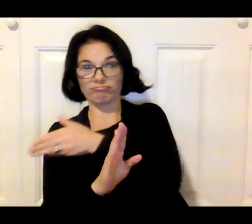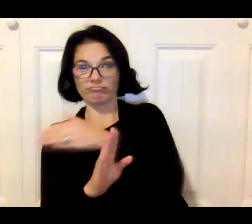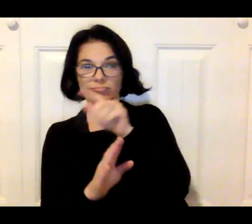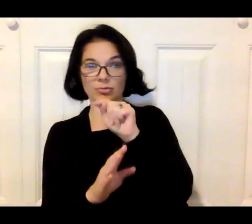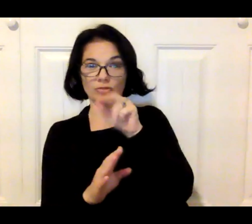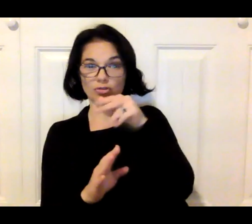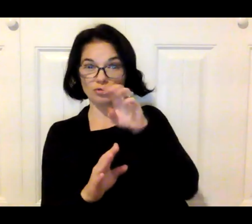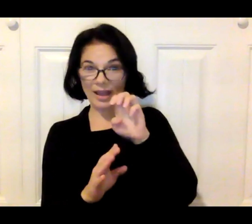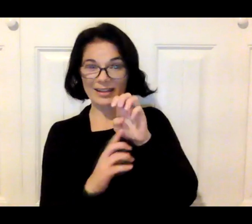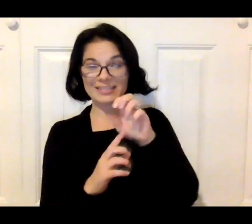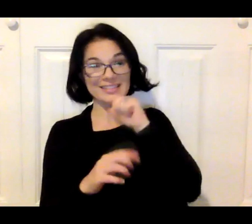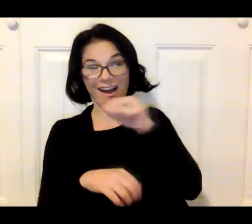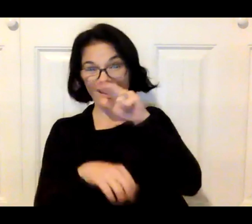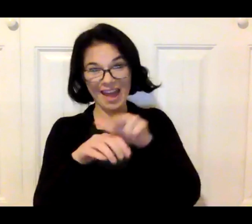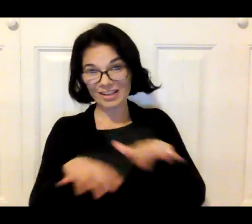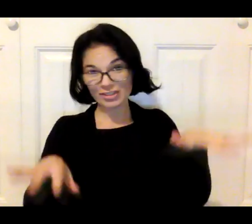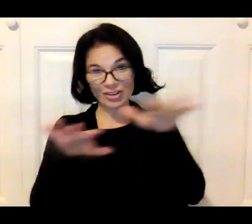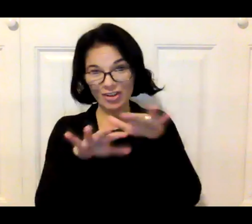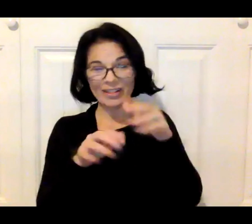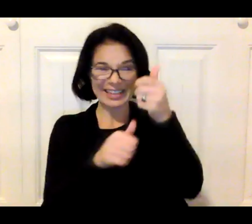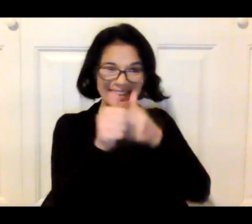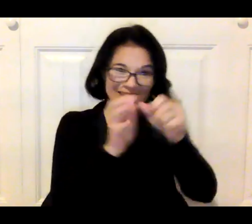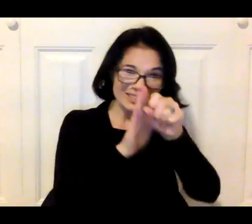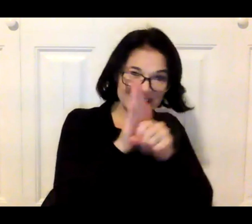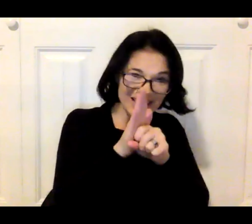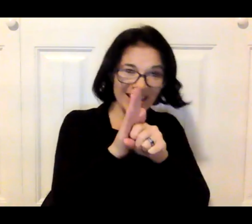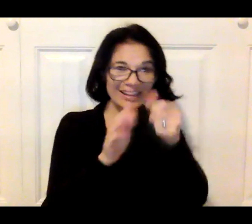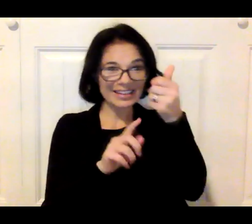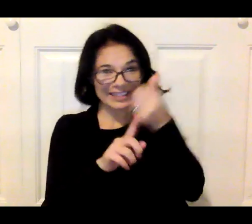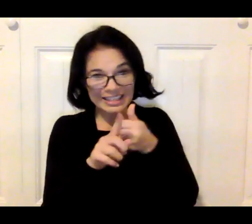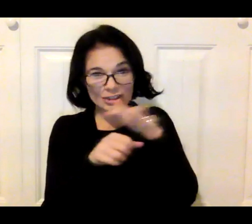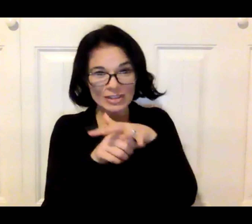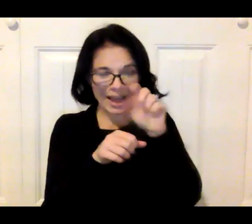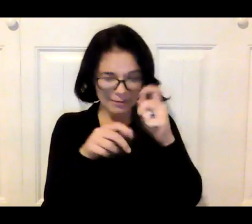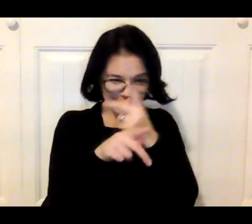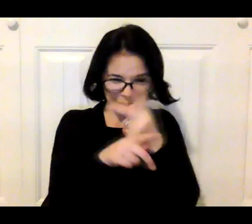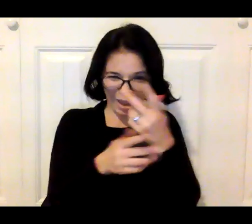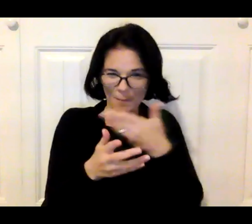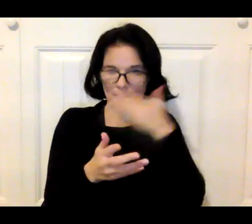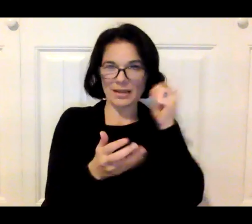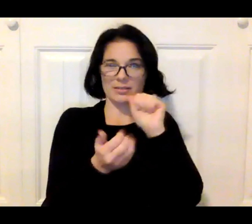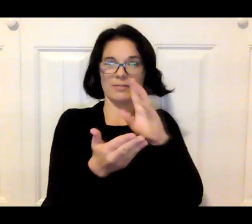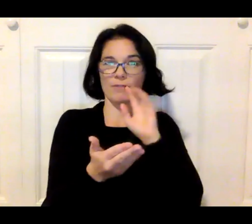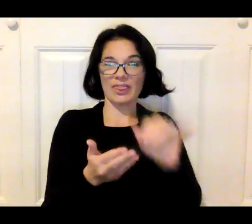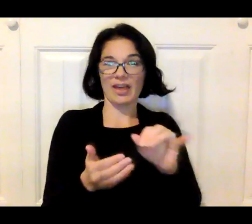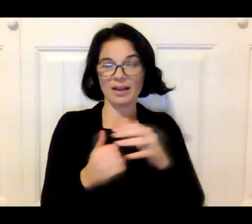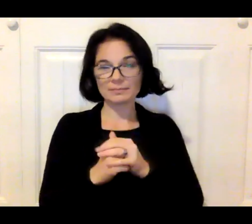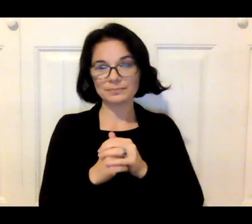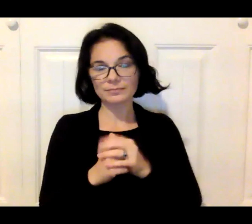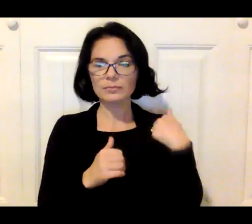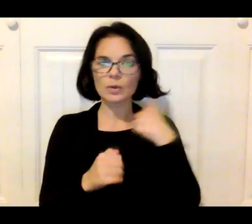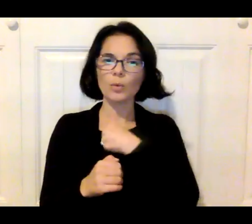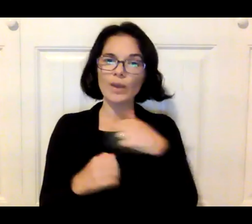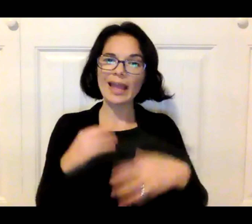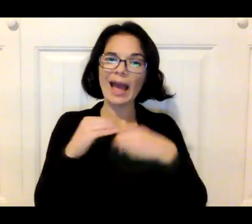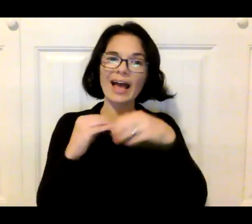tools best fit their needs. Thank you, Tracy. We also included an FAQ,